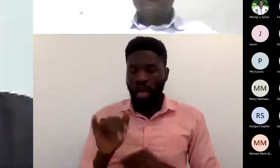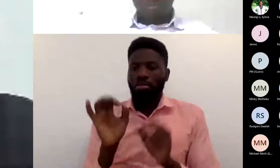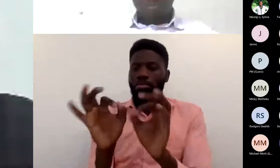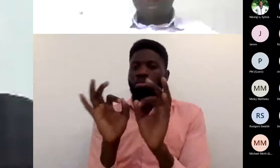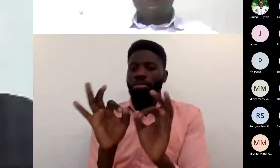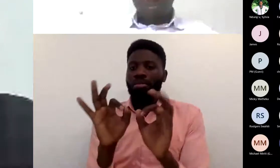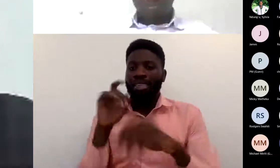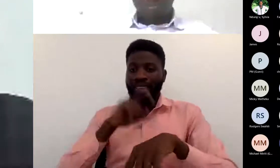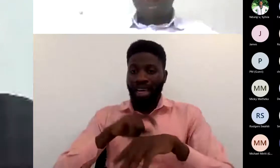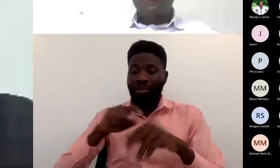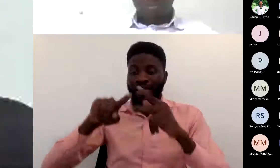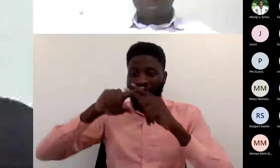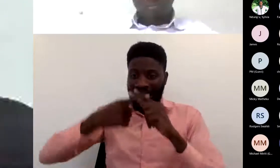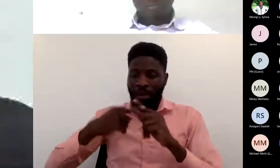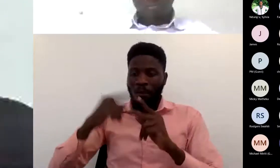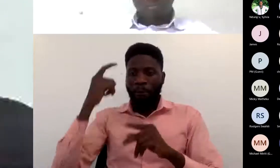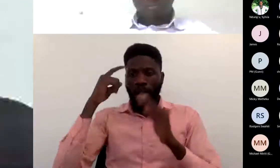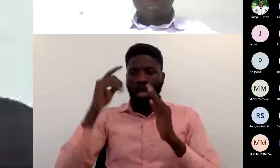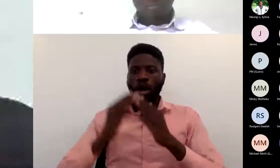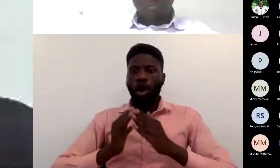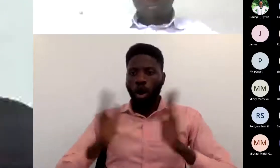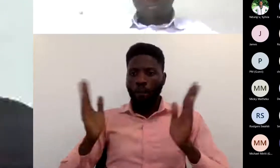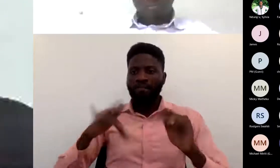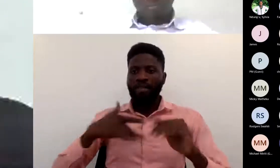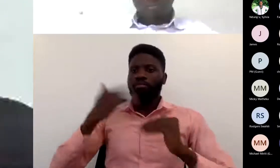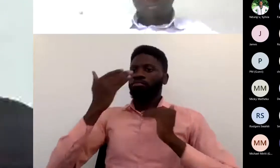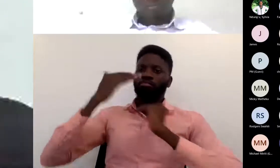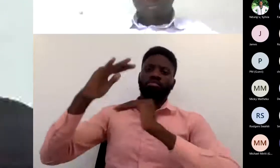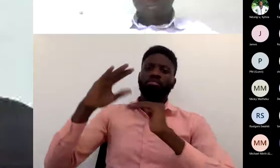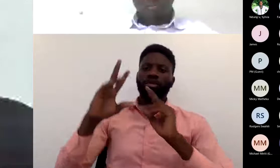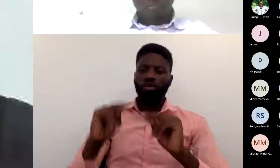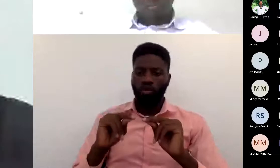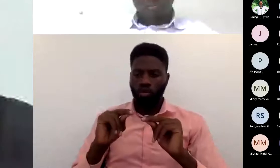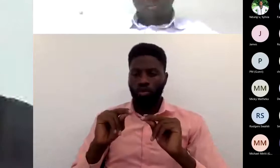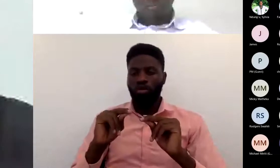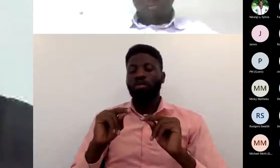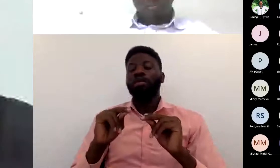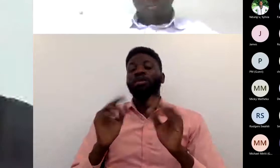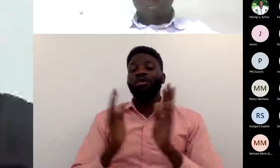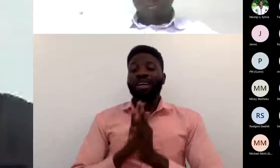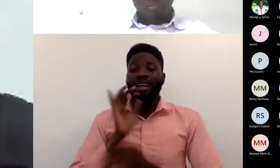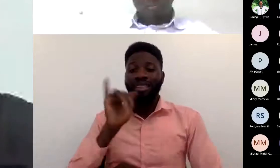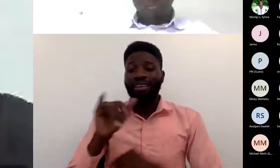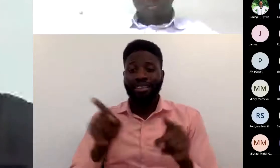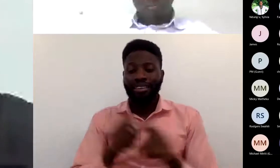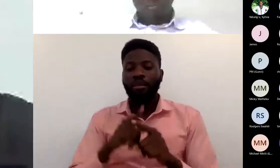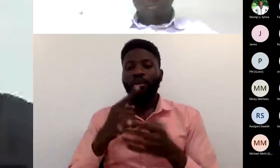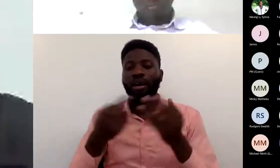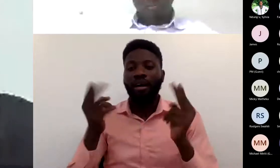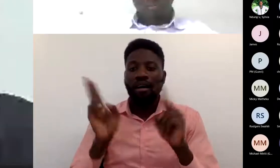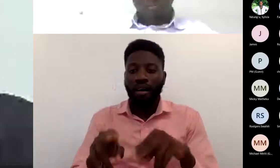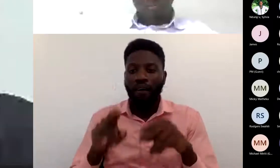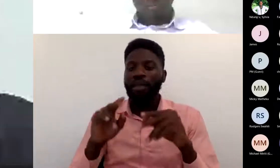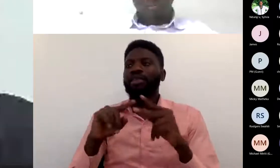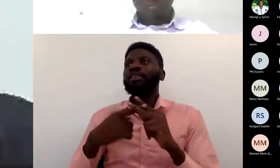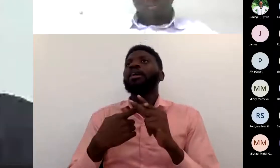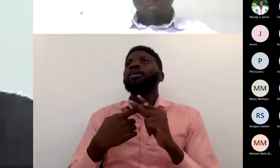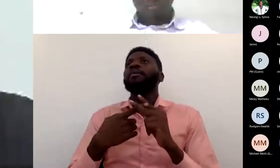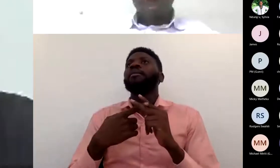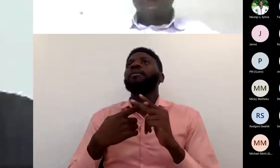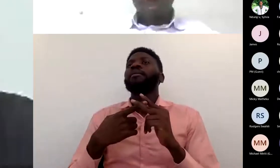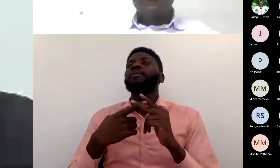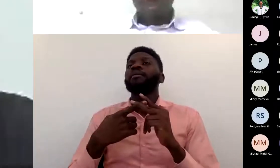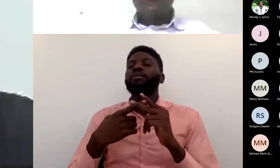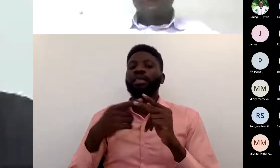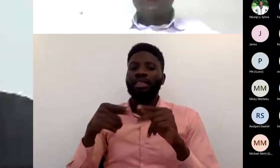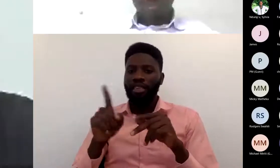your mindset, then you don't feel limited. But with that as well, what happens is you start becoming fearless when it comes